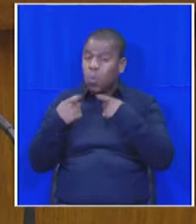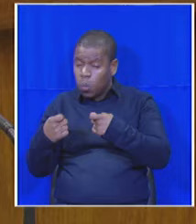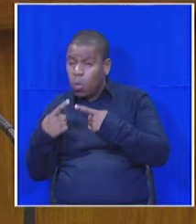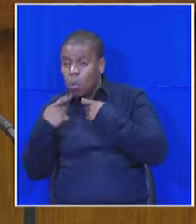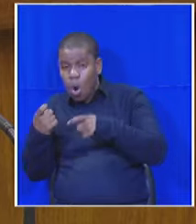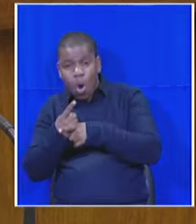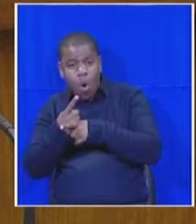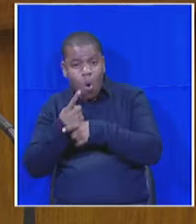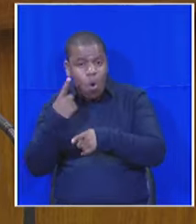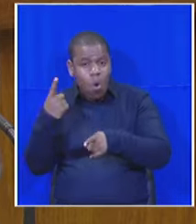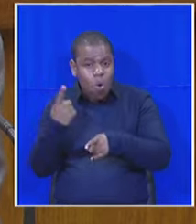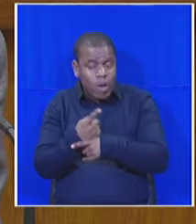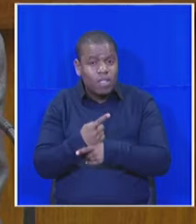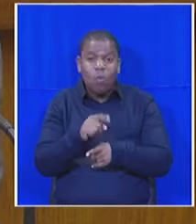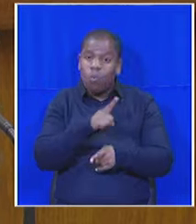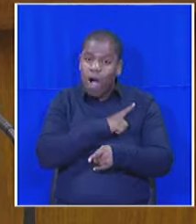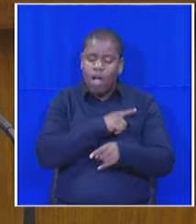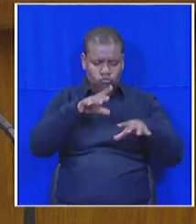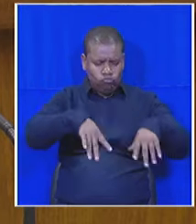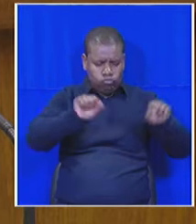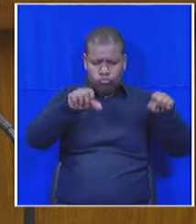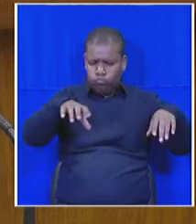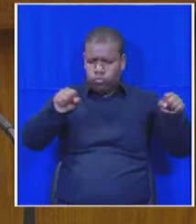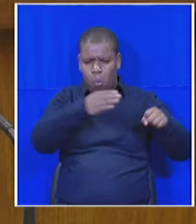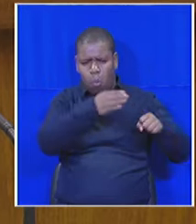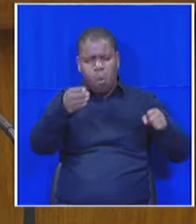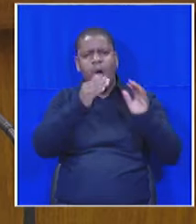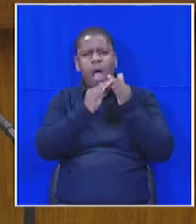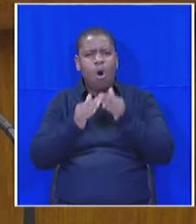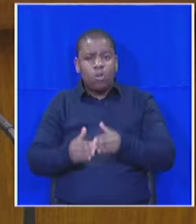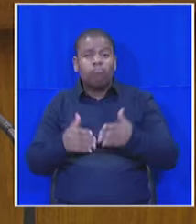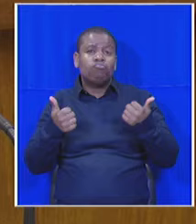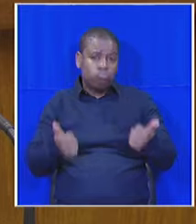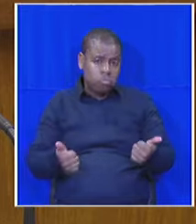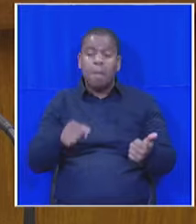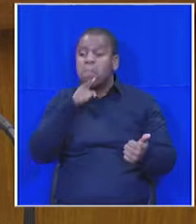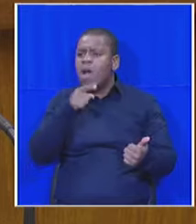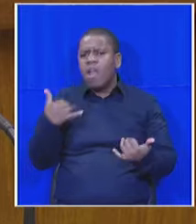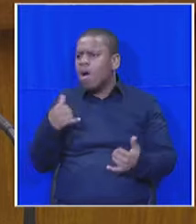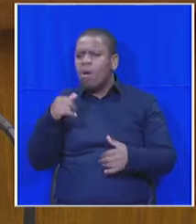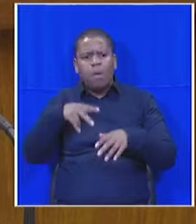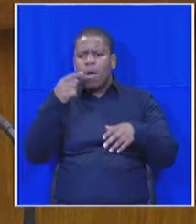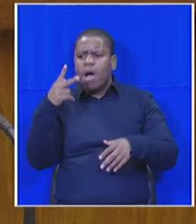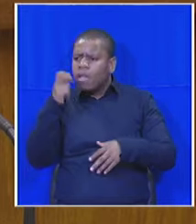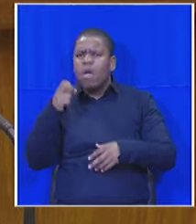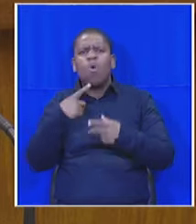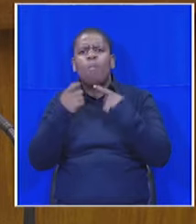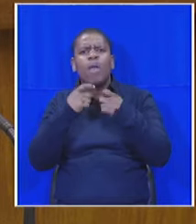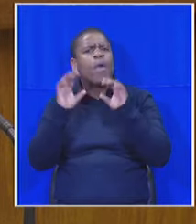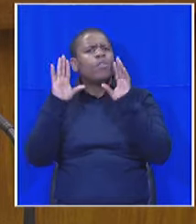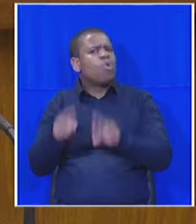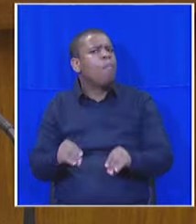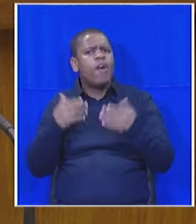But suddenly I don't hear people say there's no load shedding. What a privilege, what a pride. Yeah, it's come right. Nobody wants to talk about it. So nobody talks